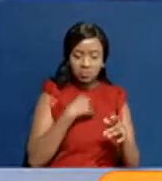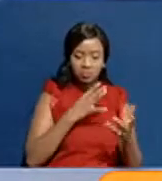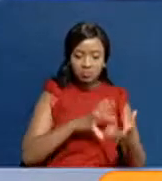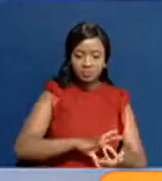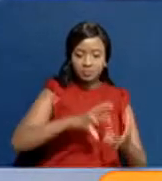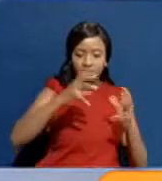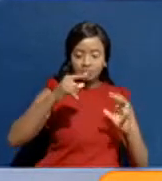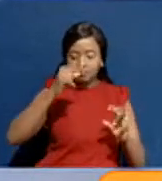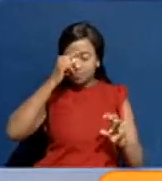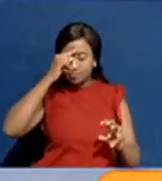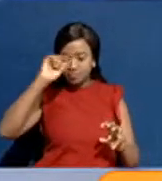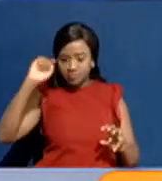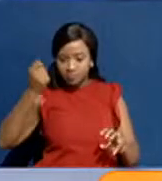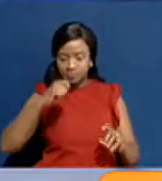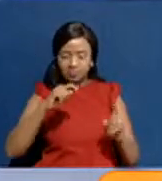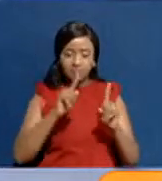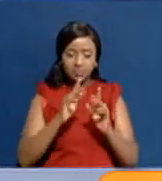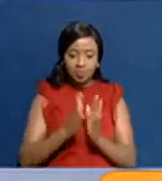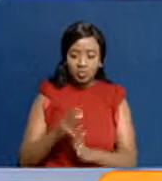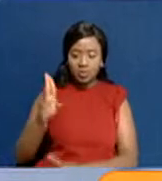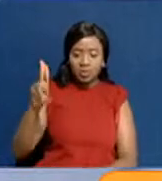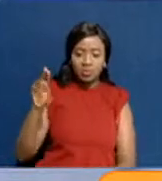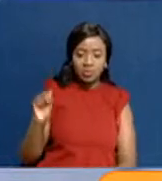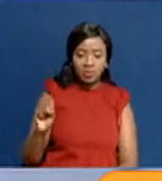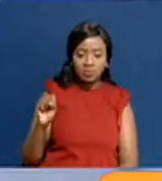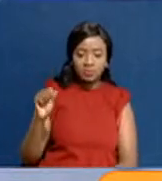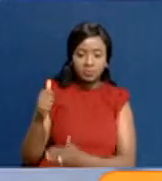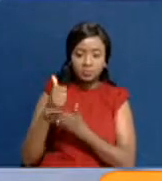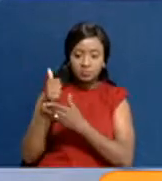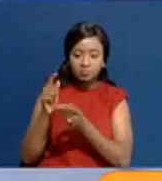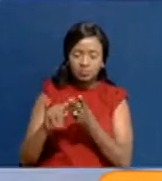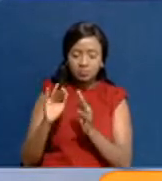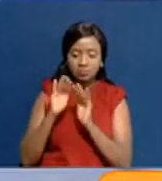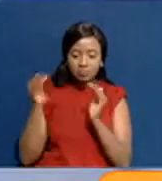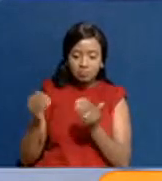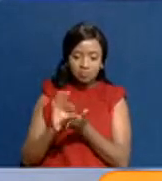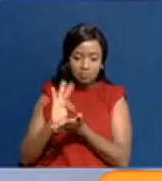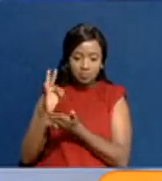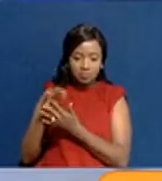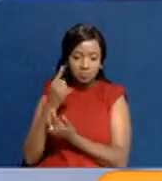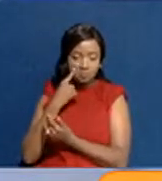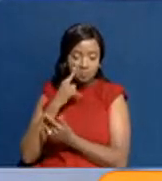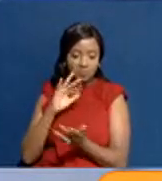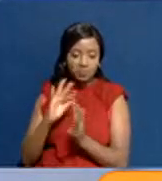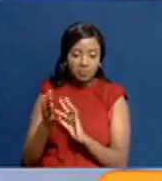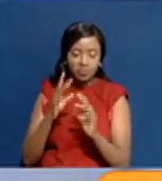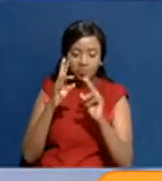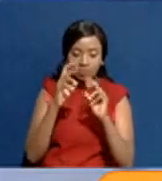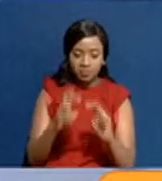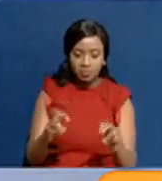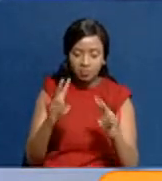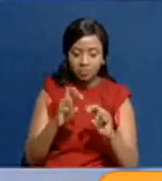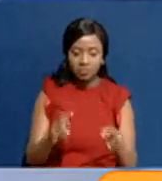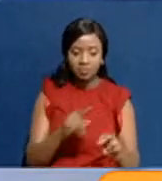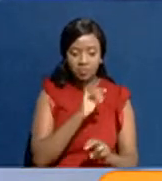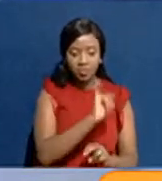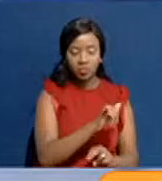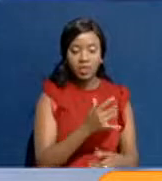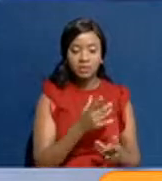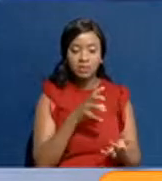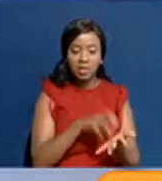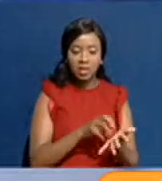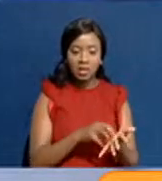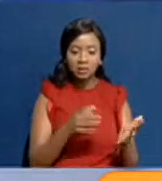the government of Kenya and the USAID, as well as the Global Fund, on how the investigations into the scandal was going on, but also